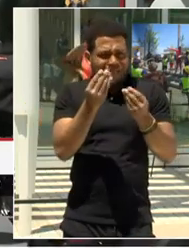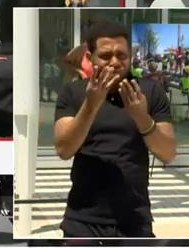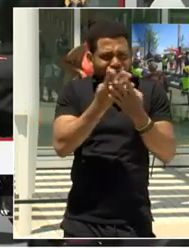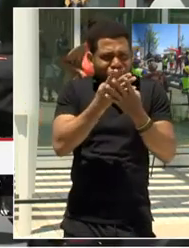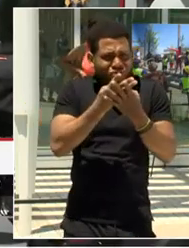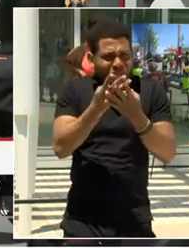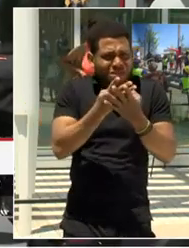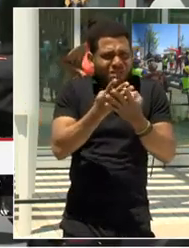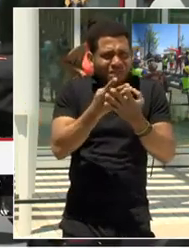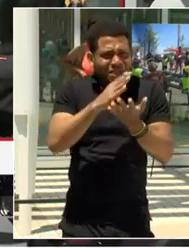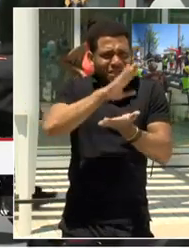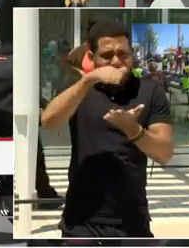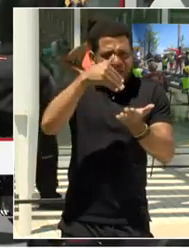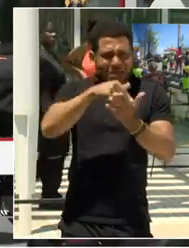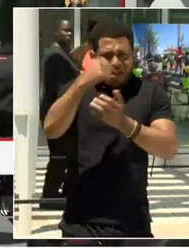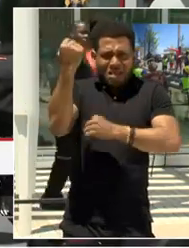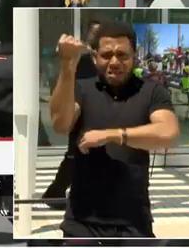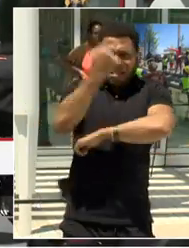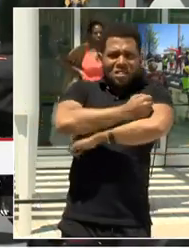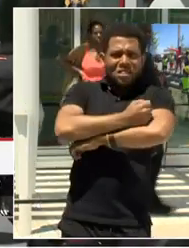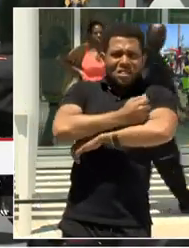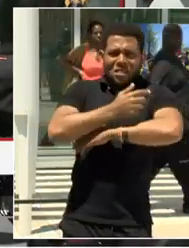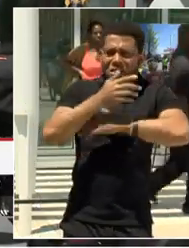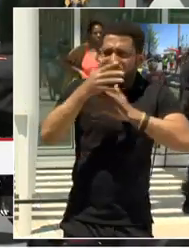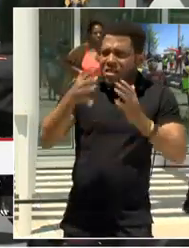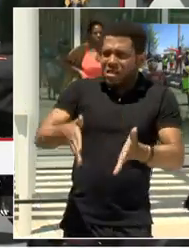But because of the persistence,